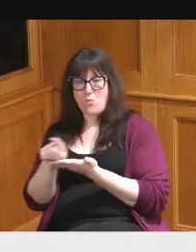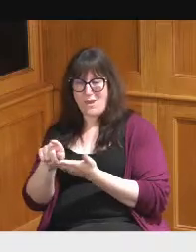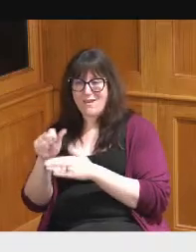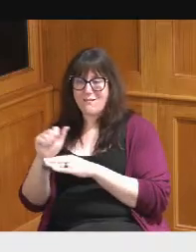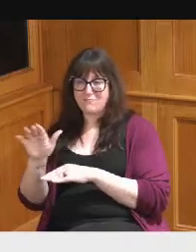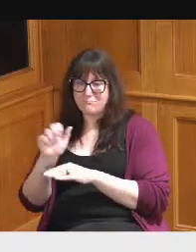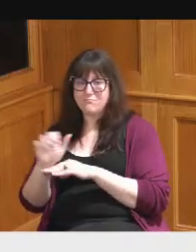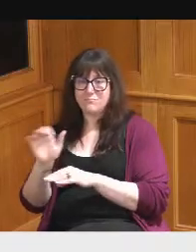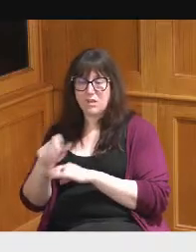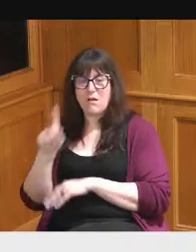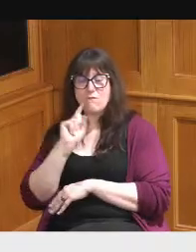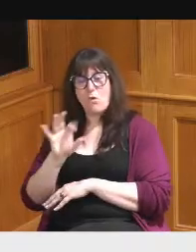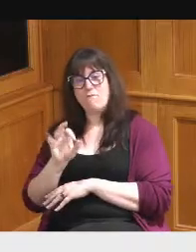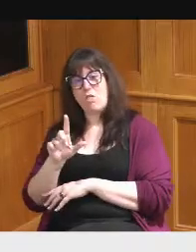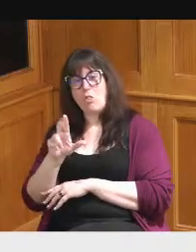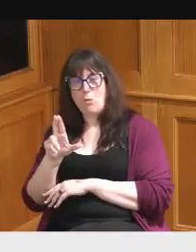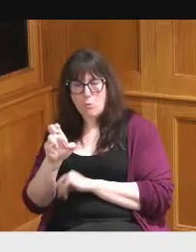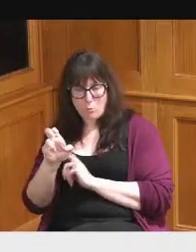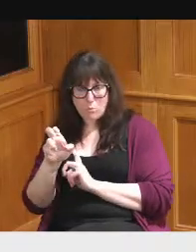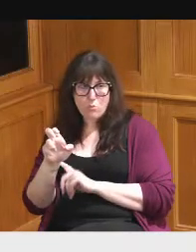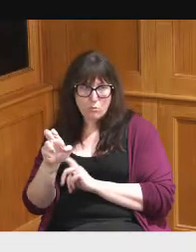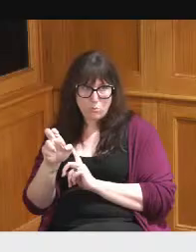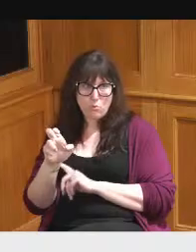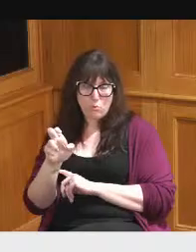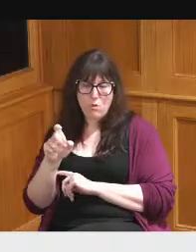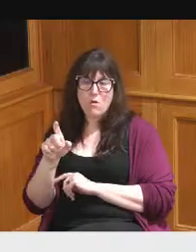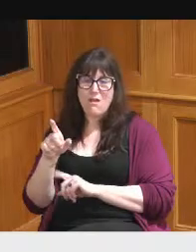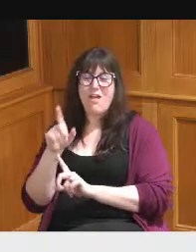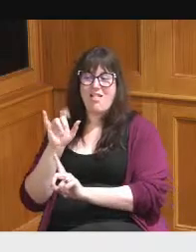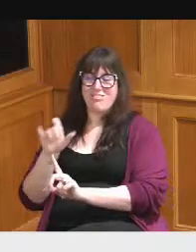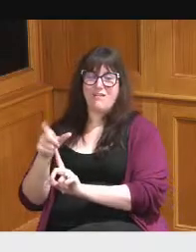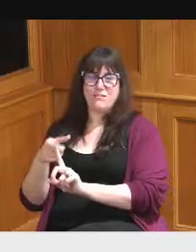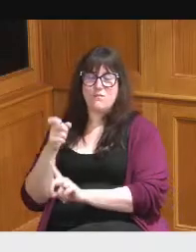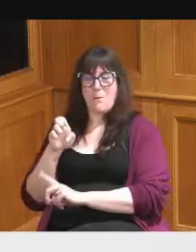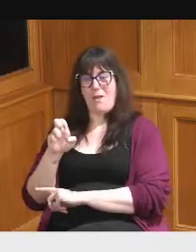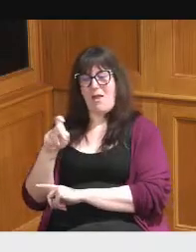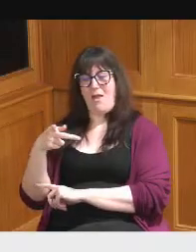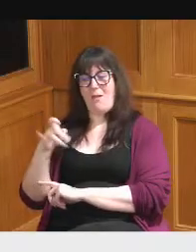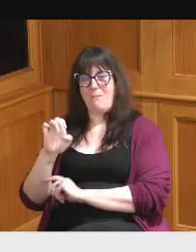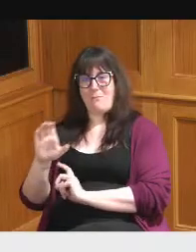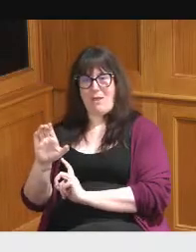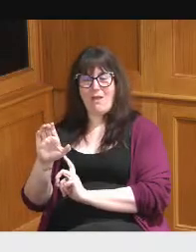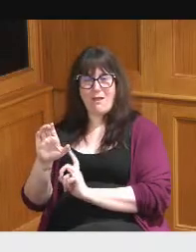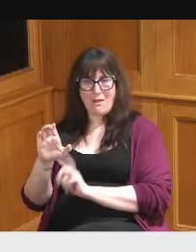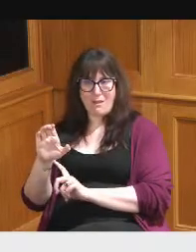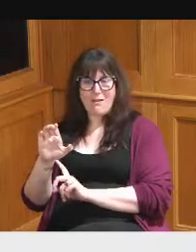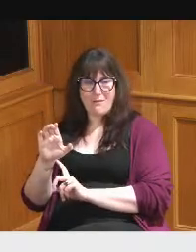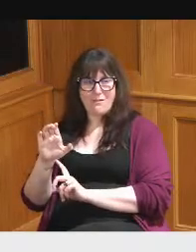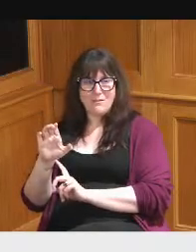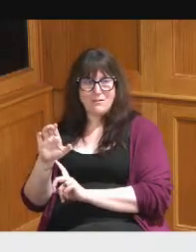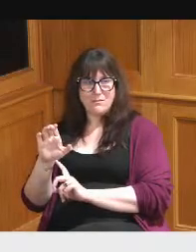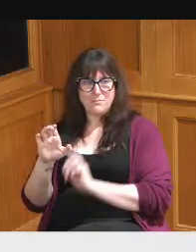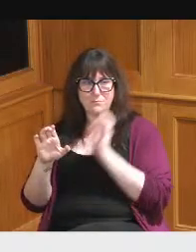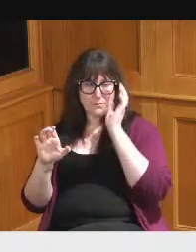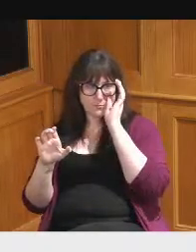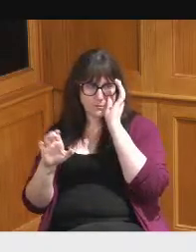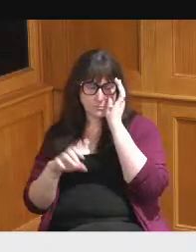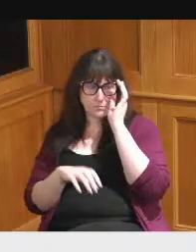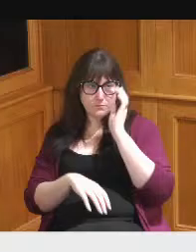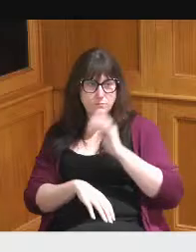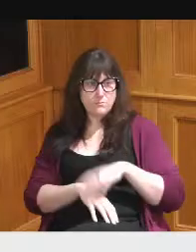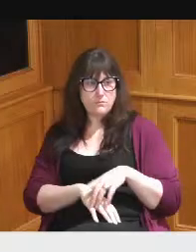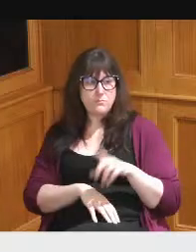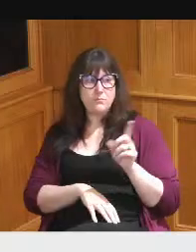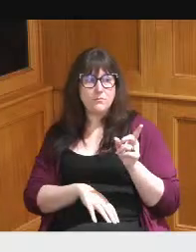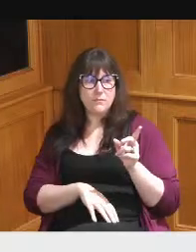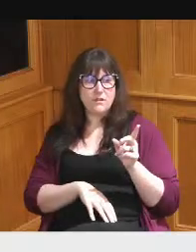influenza. These are from the Epic Cosmos data set that's for COVID-19. Here it